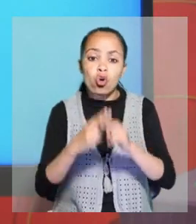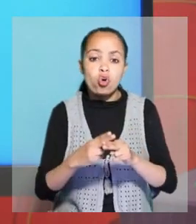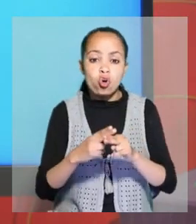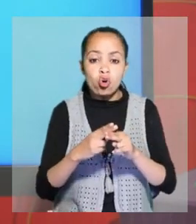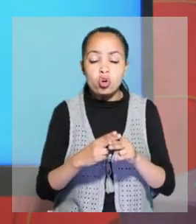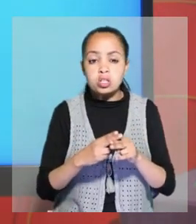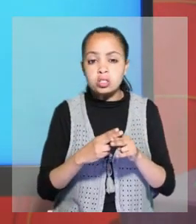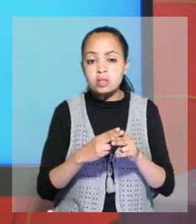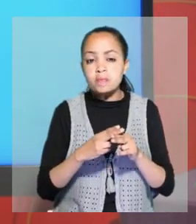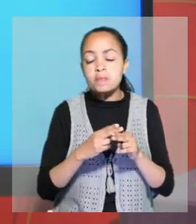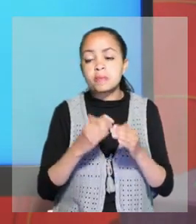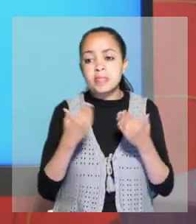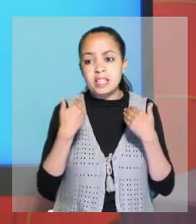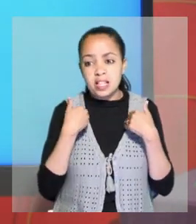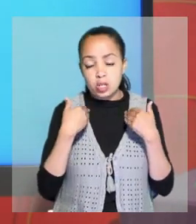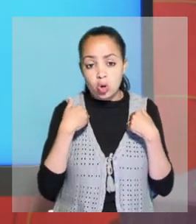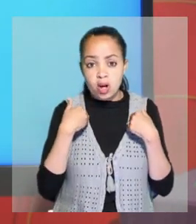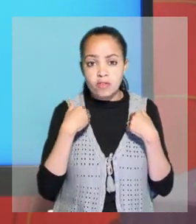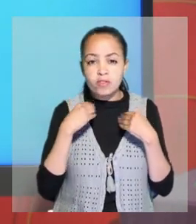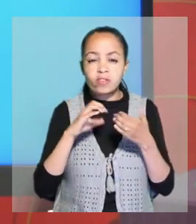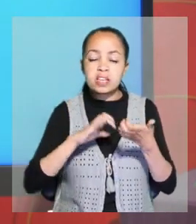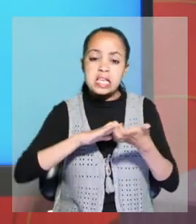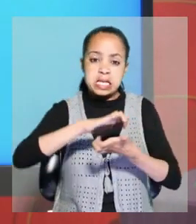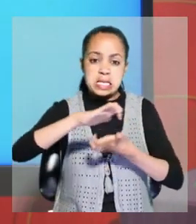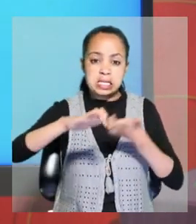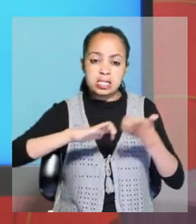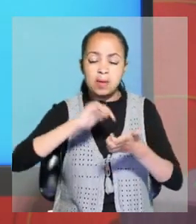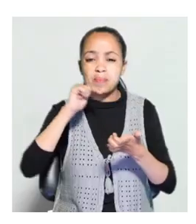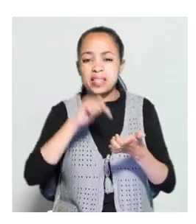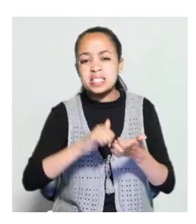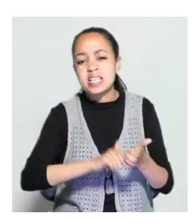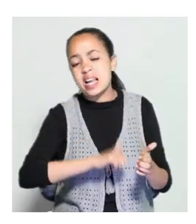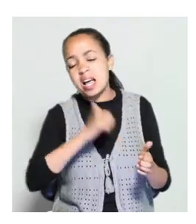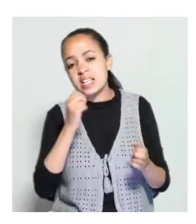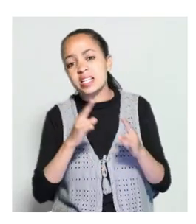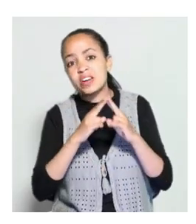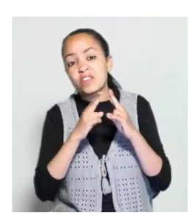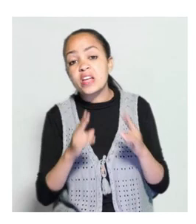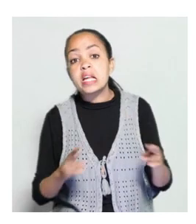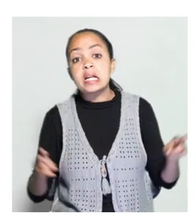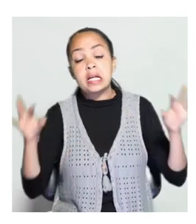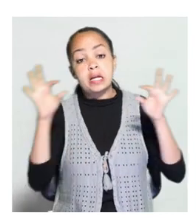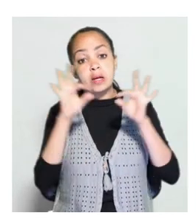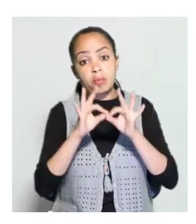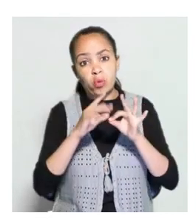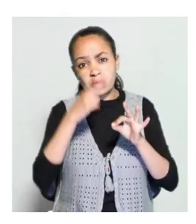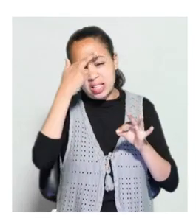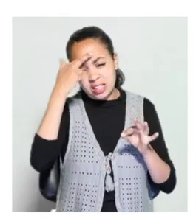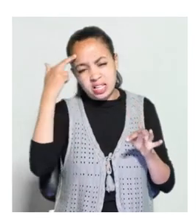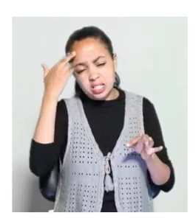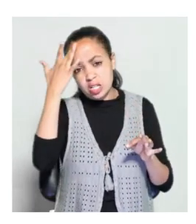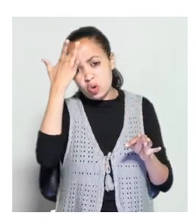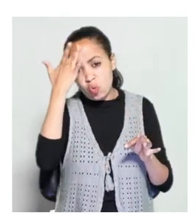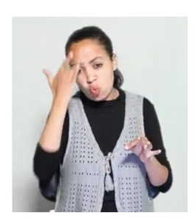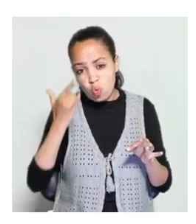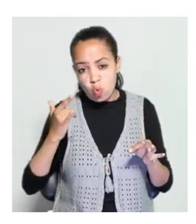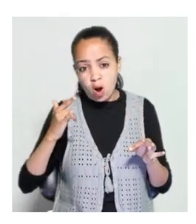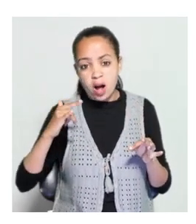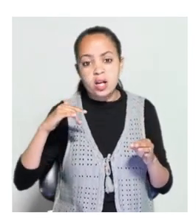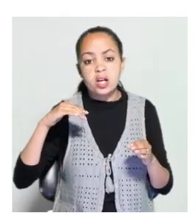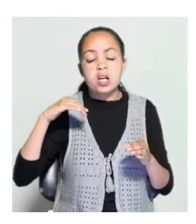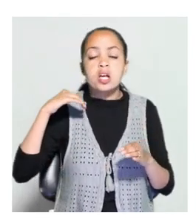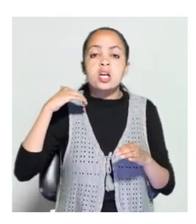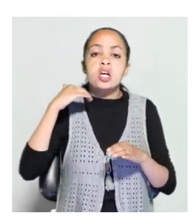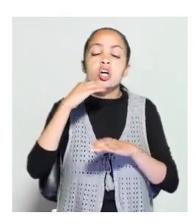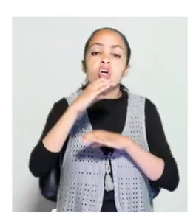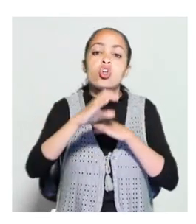contain enzymes. These in the else are very important reason why chloroplast is suited for